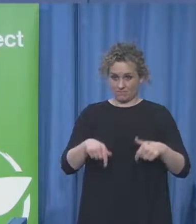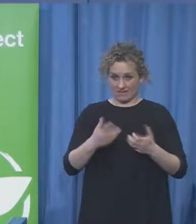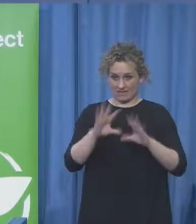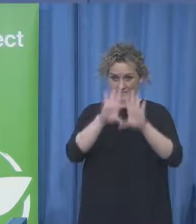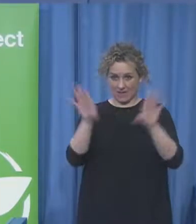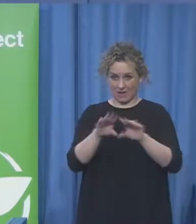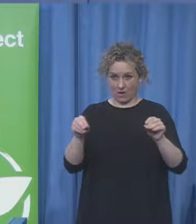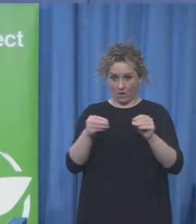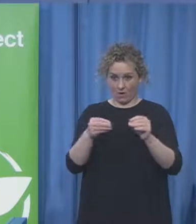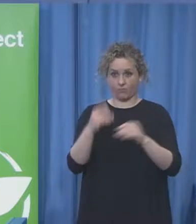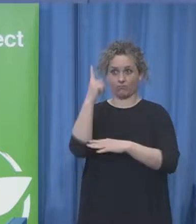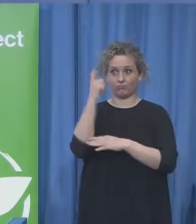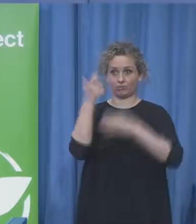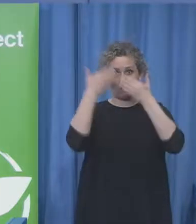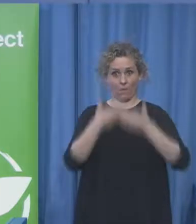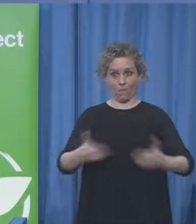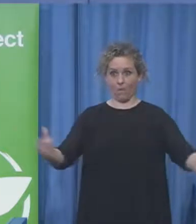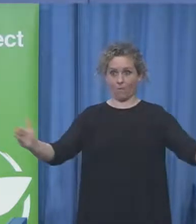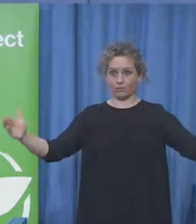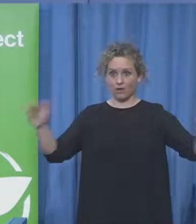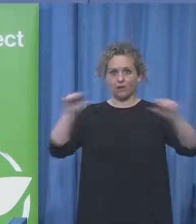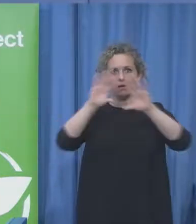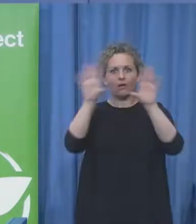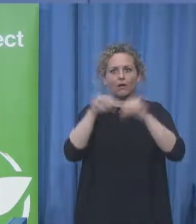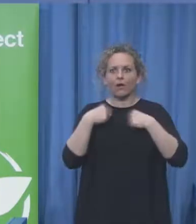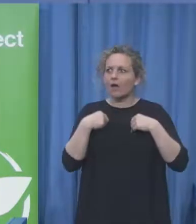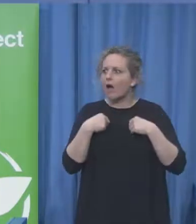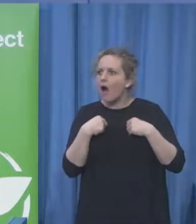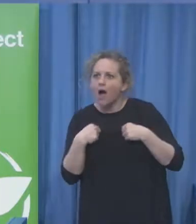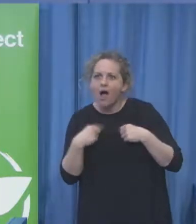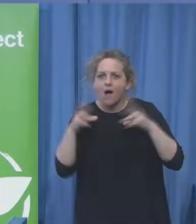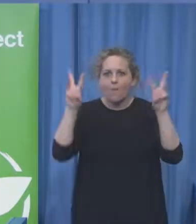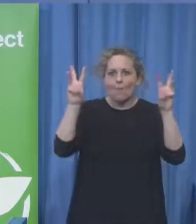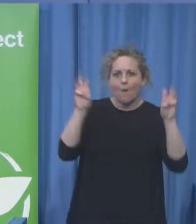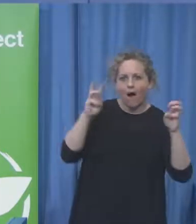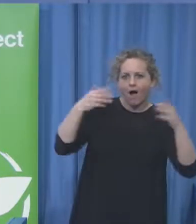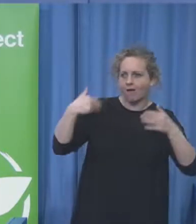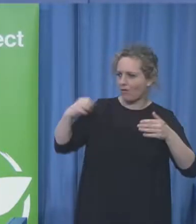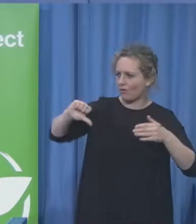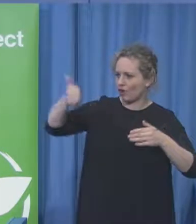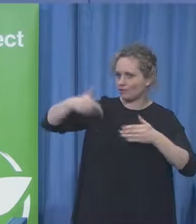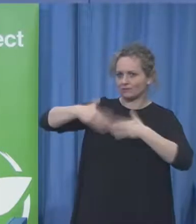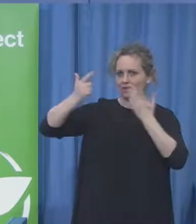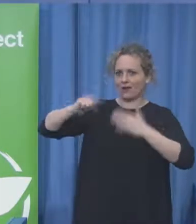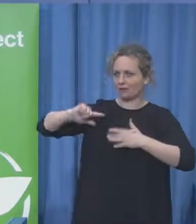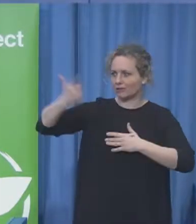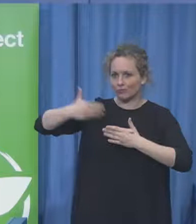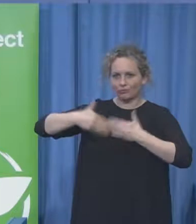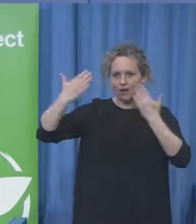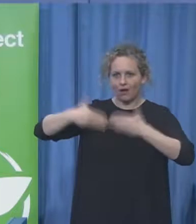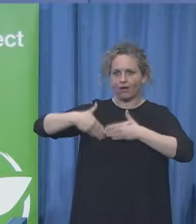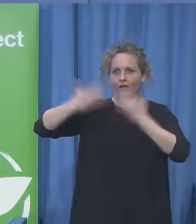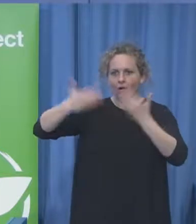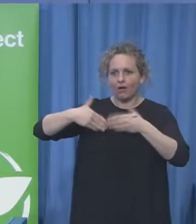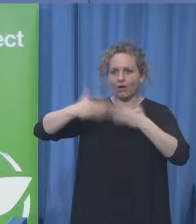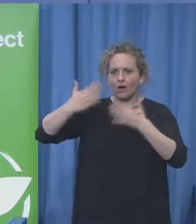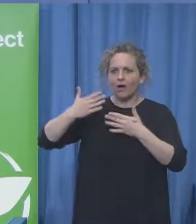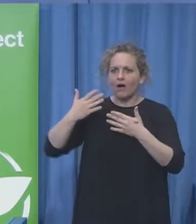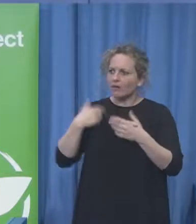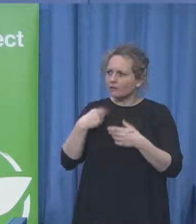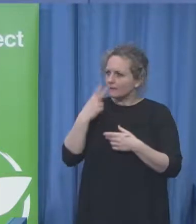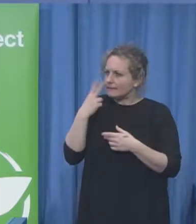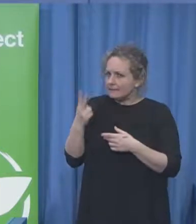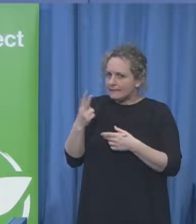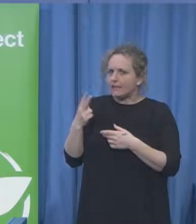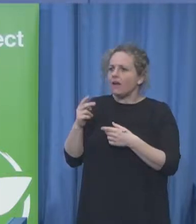of this 3-day conference, you mentioned that this was about the implementation of the right to work and employment and implementation of Article